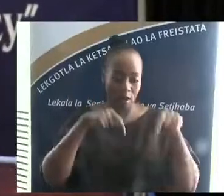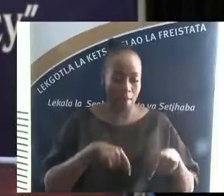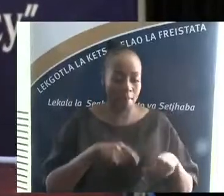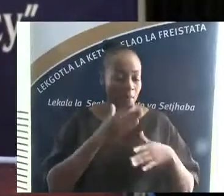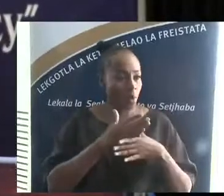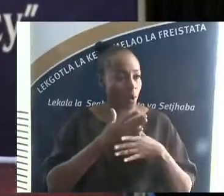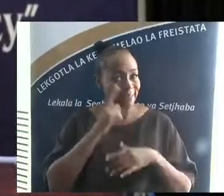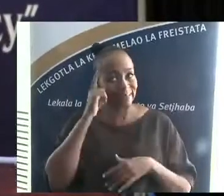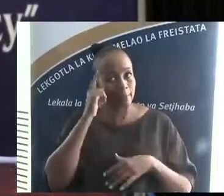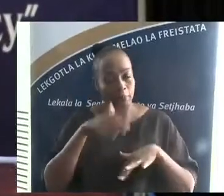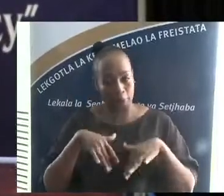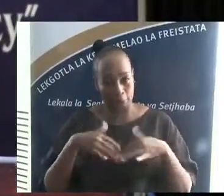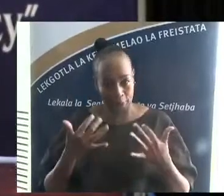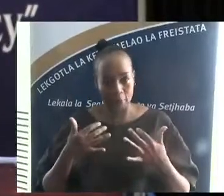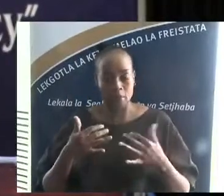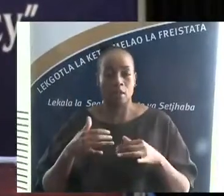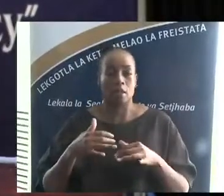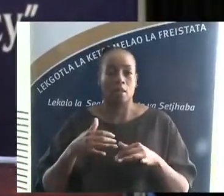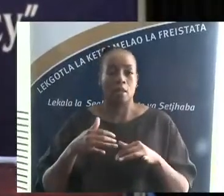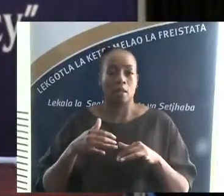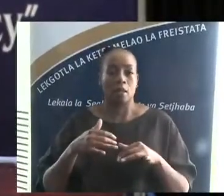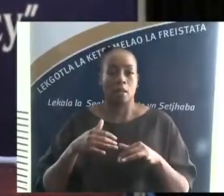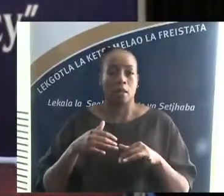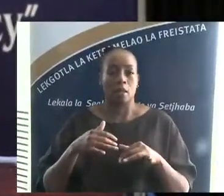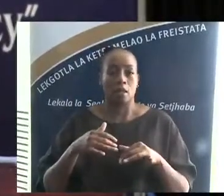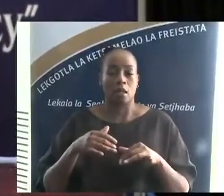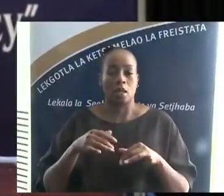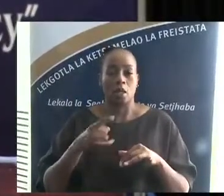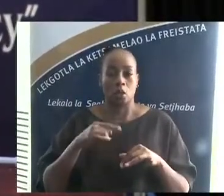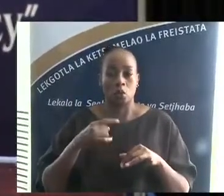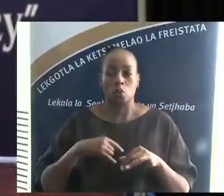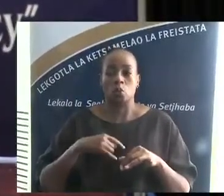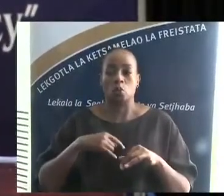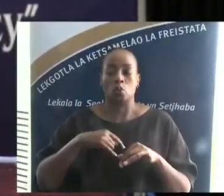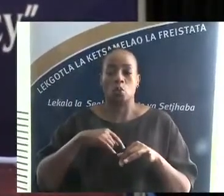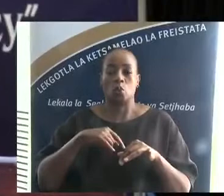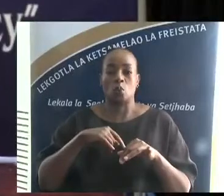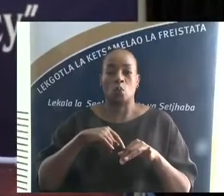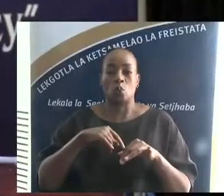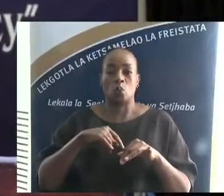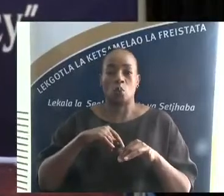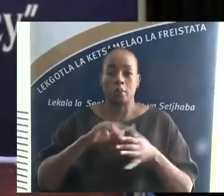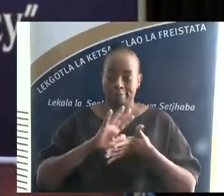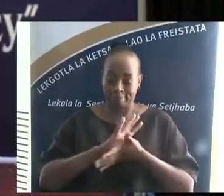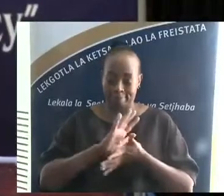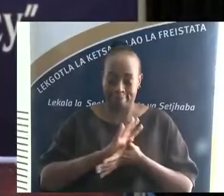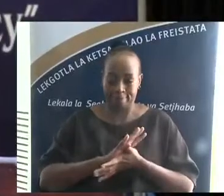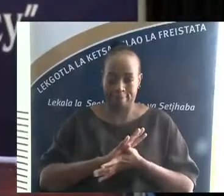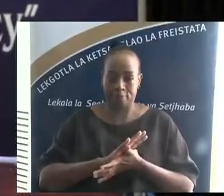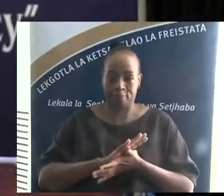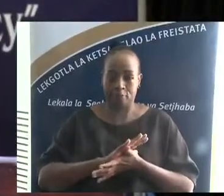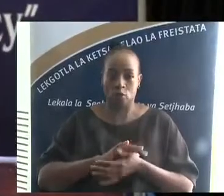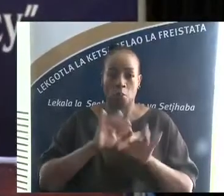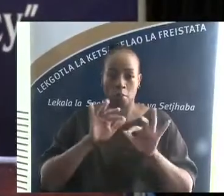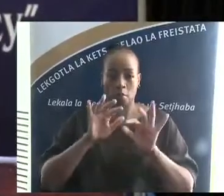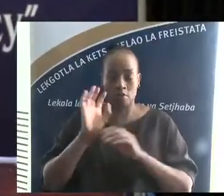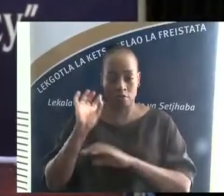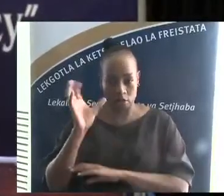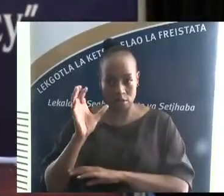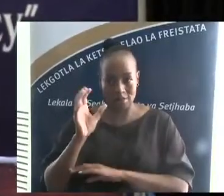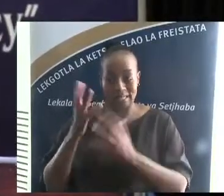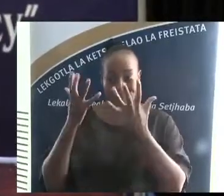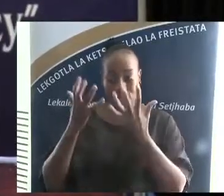sleep every night. And you are absolutely the reason why we stay humble. This budget is for the